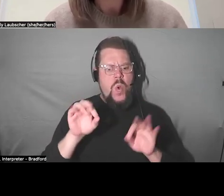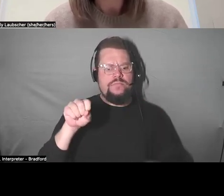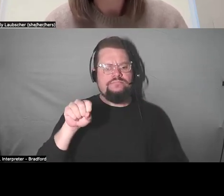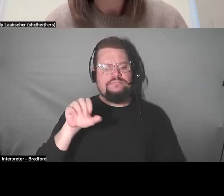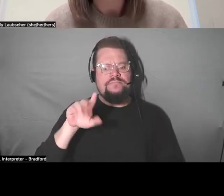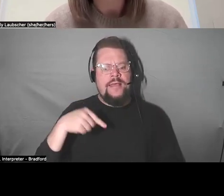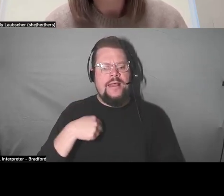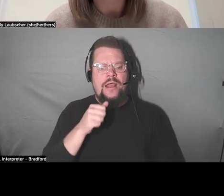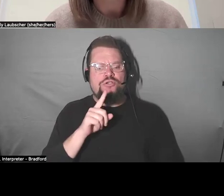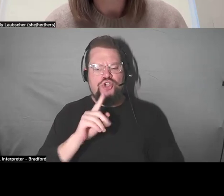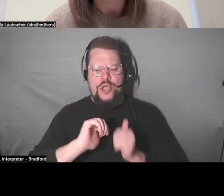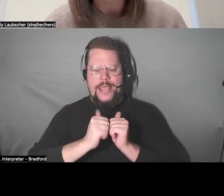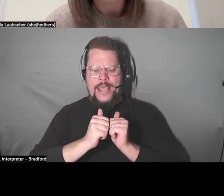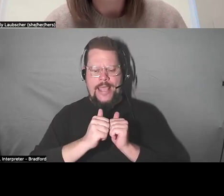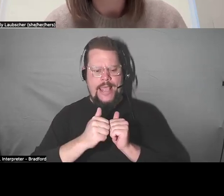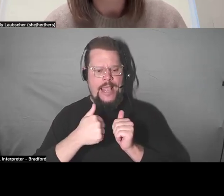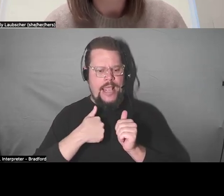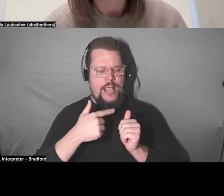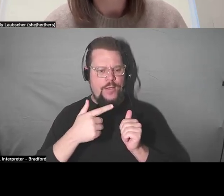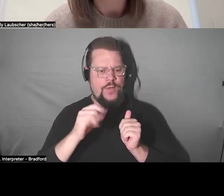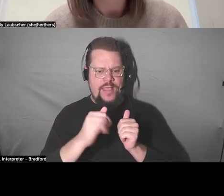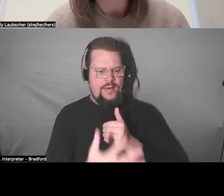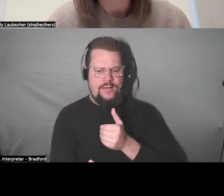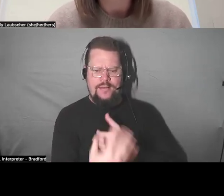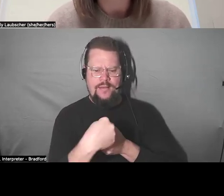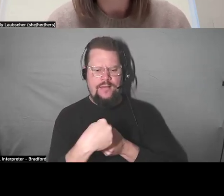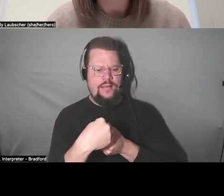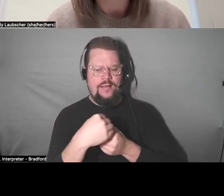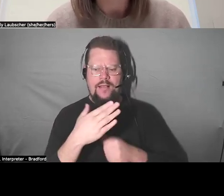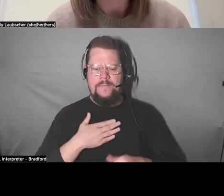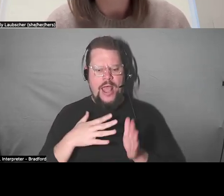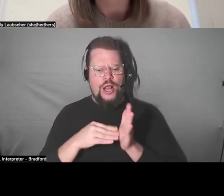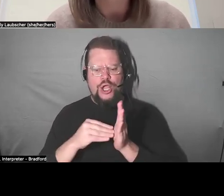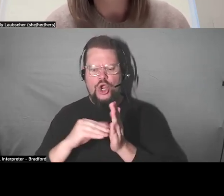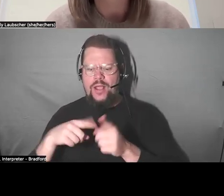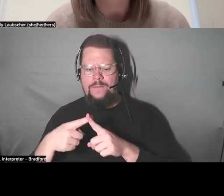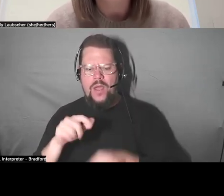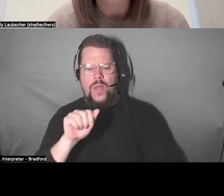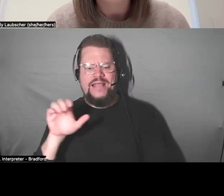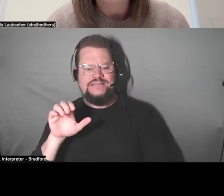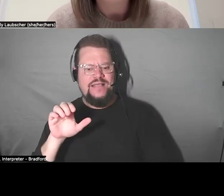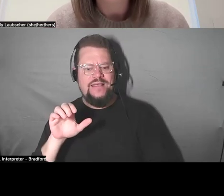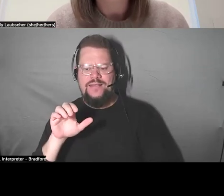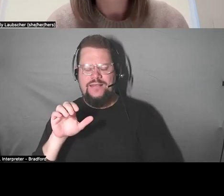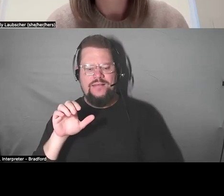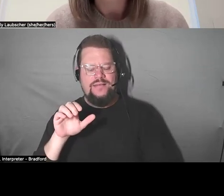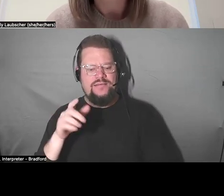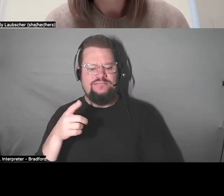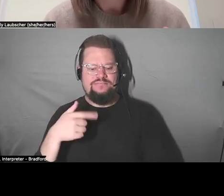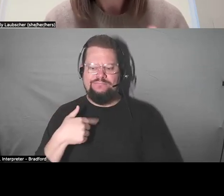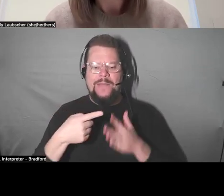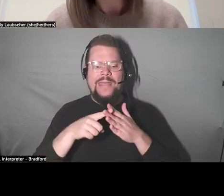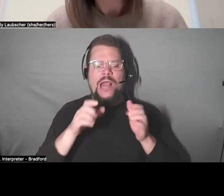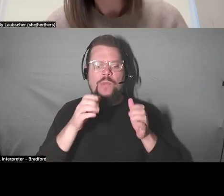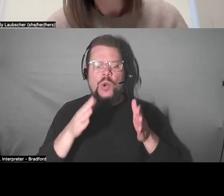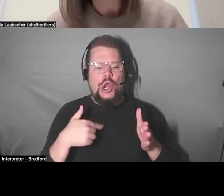I wasn't sure how to fit it in with everything else I'd learned about AAC for the beginning communicators that I worked with.